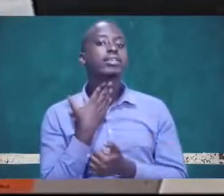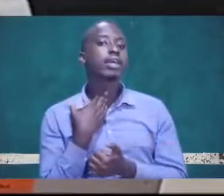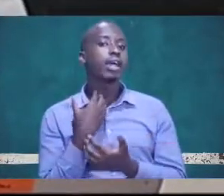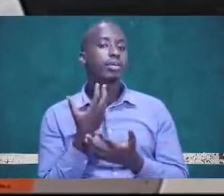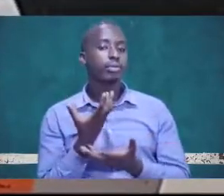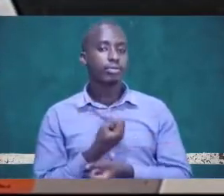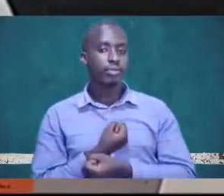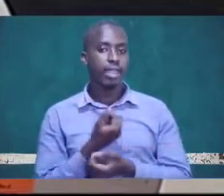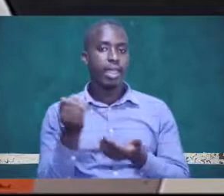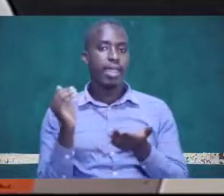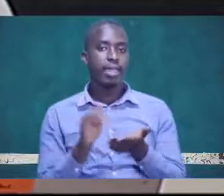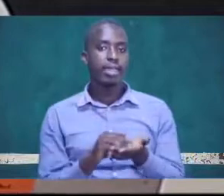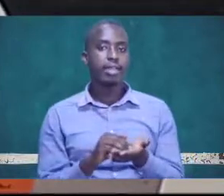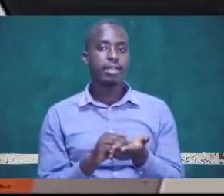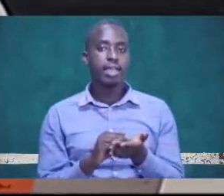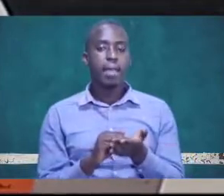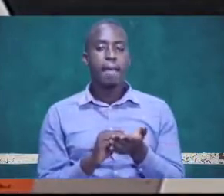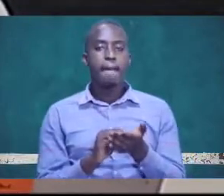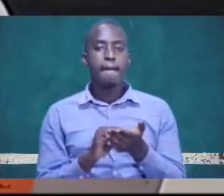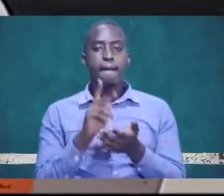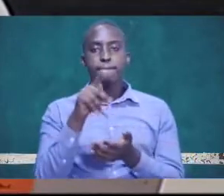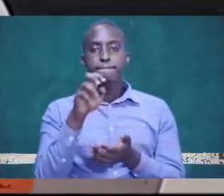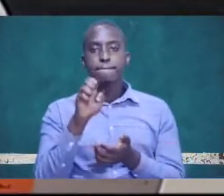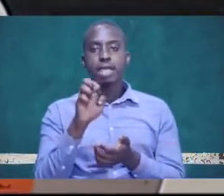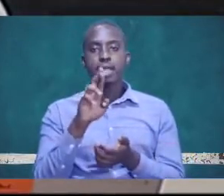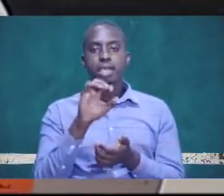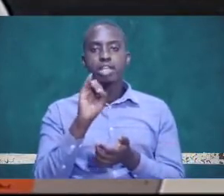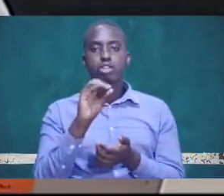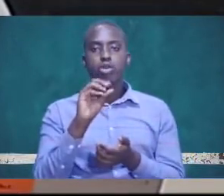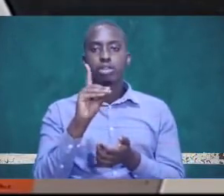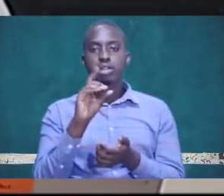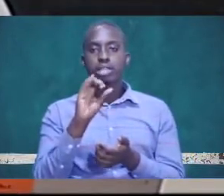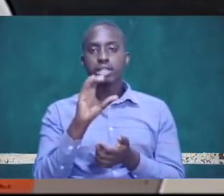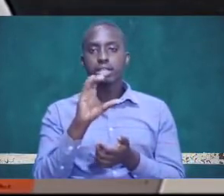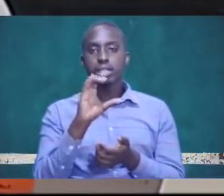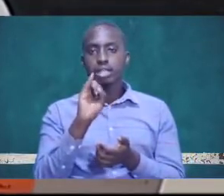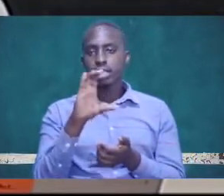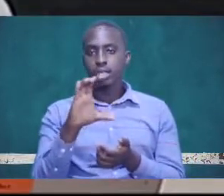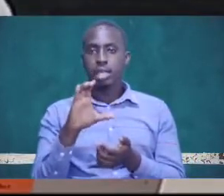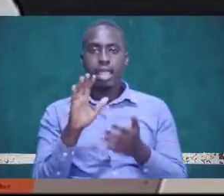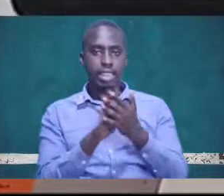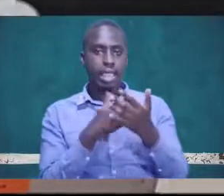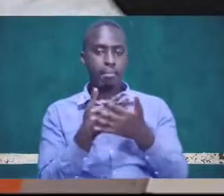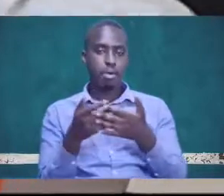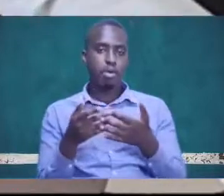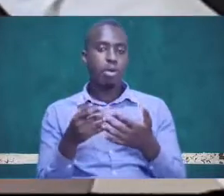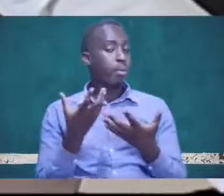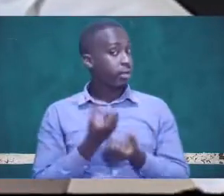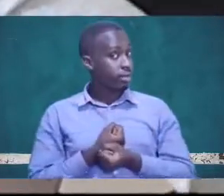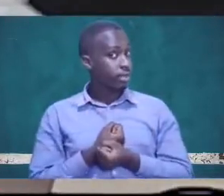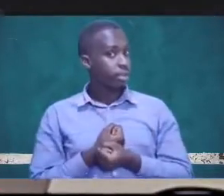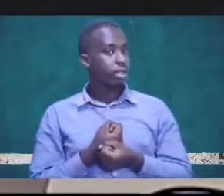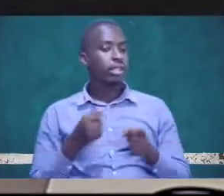have, again, the periodic table. Do you have them? You are ready with them. So, and I want you to